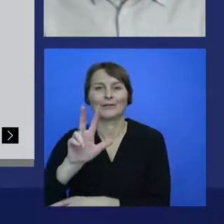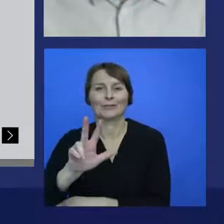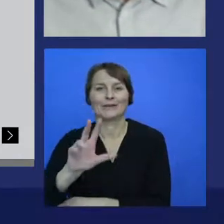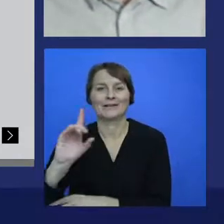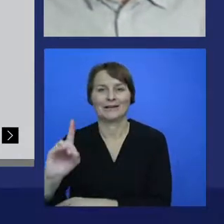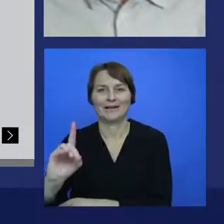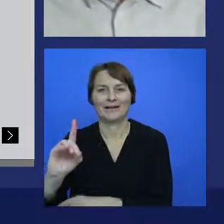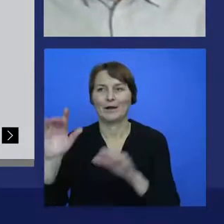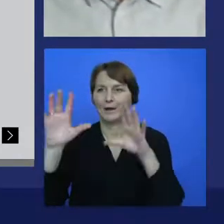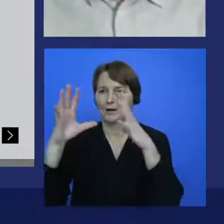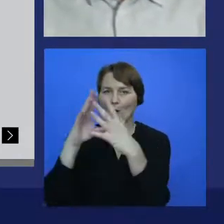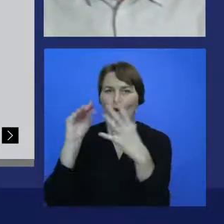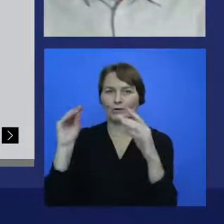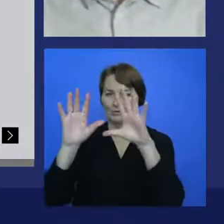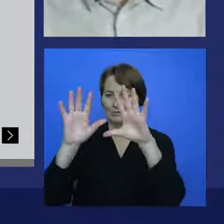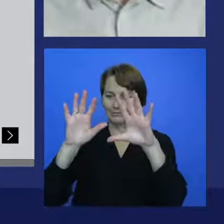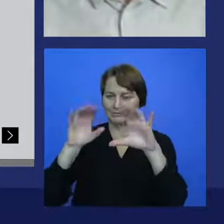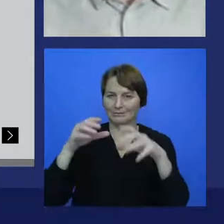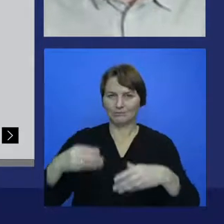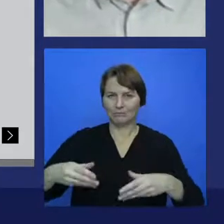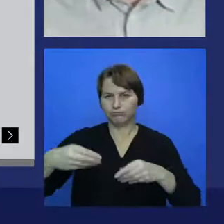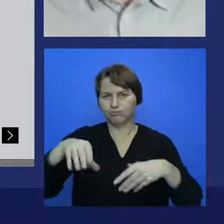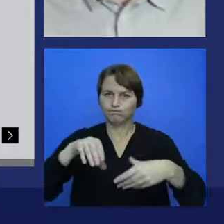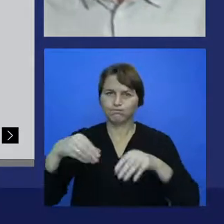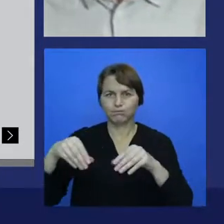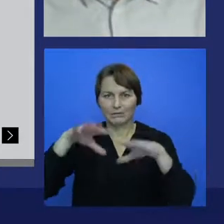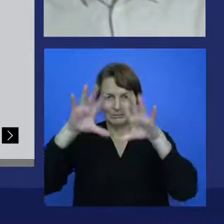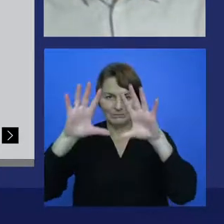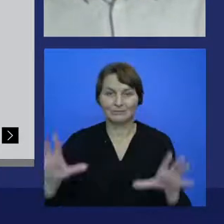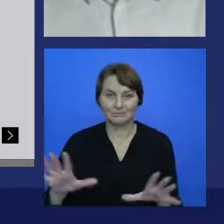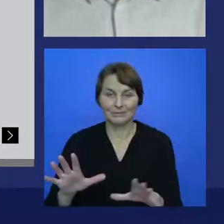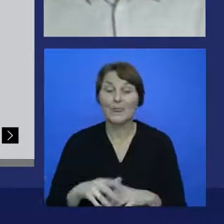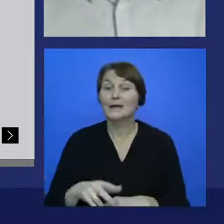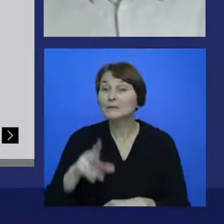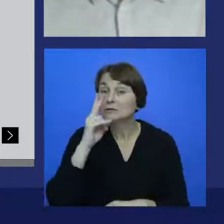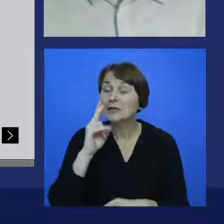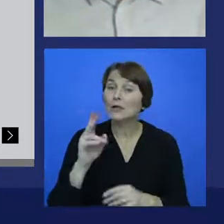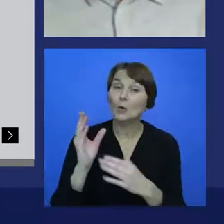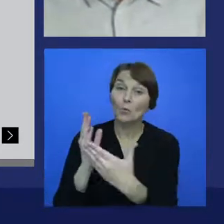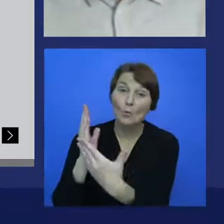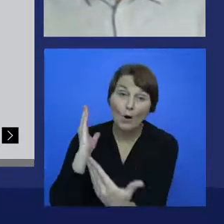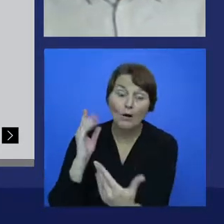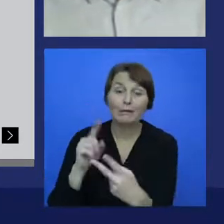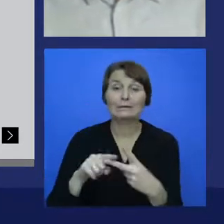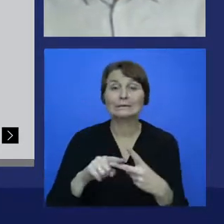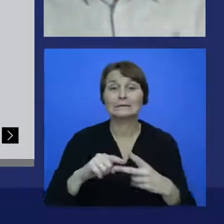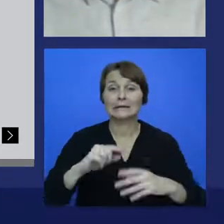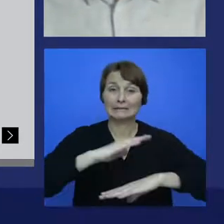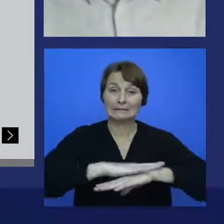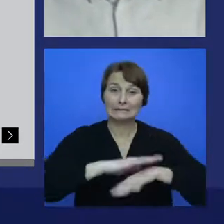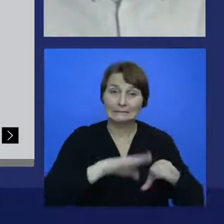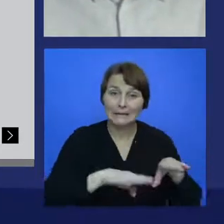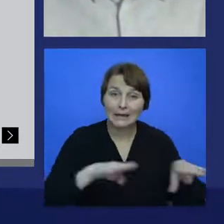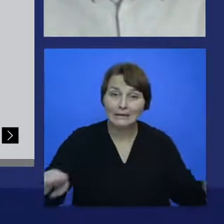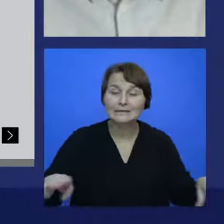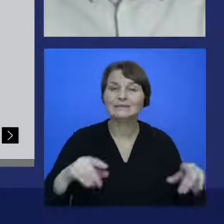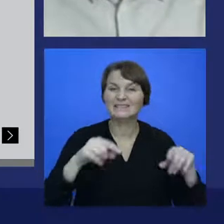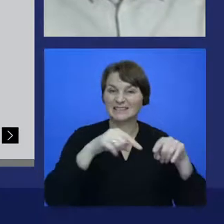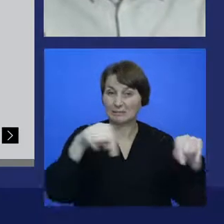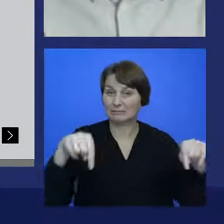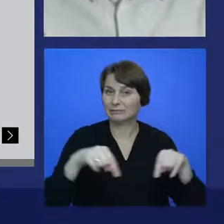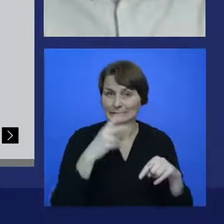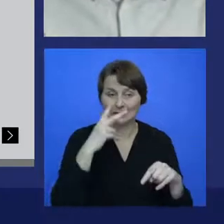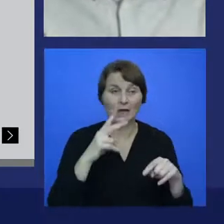then, okay, this is okay. We can see the walls, I can see the desks, I can see the units. But, and this is